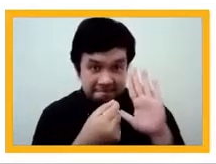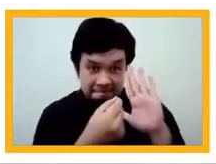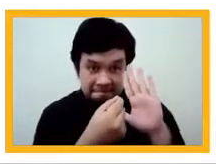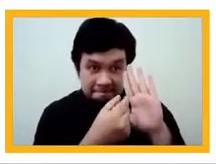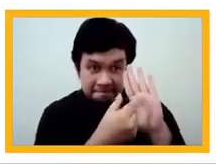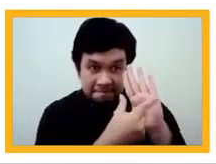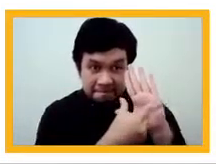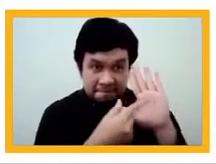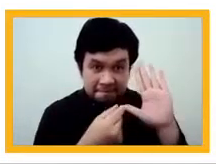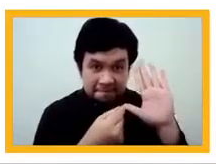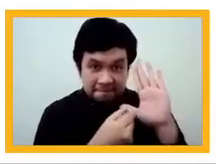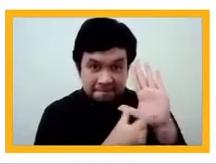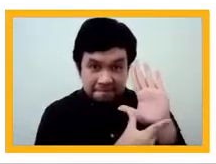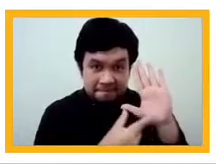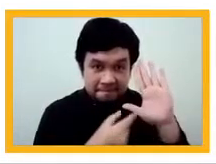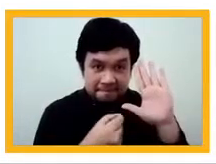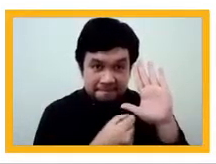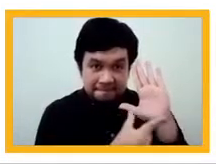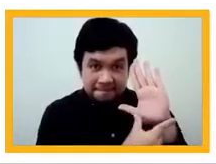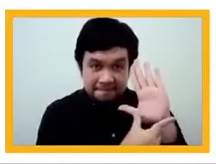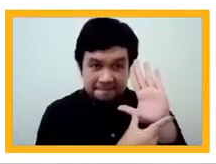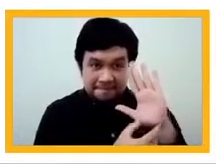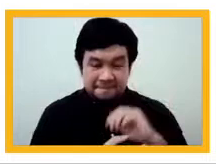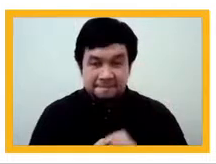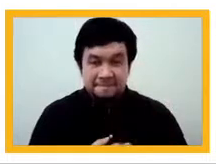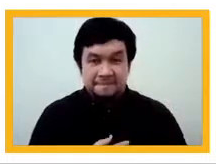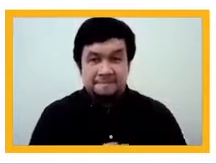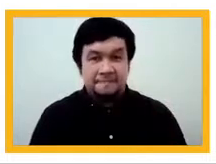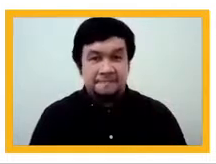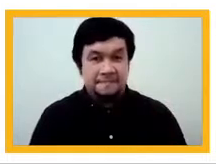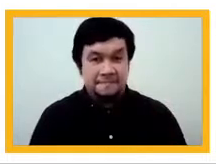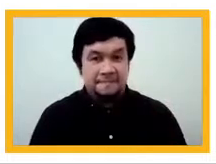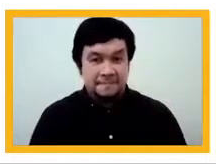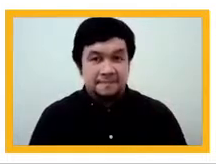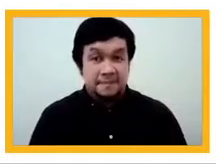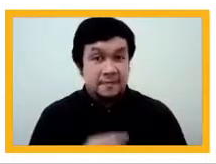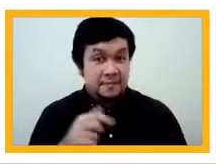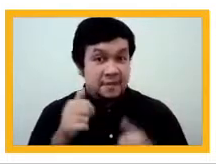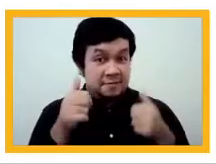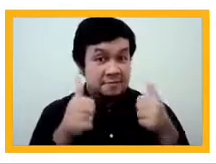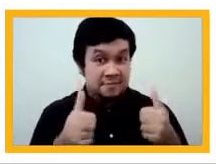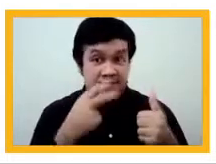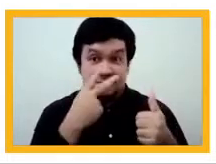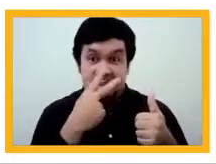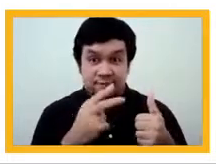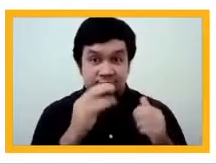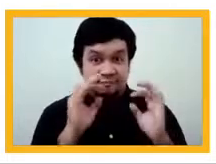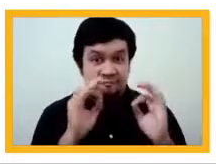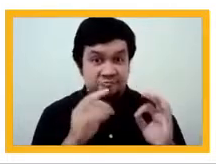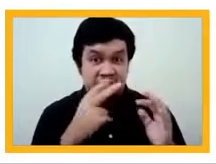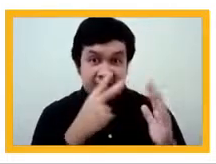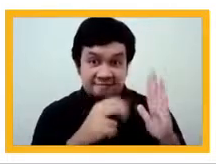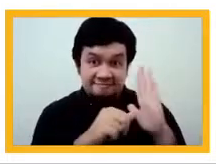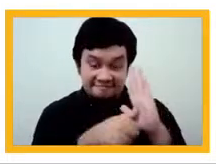It's coming in. Okay, that's very interesting. So yeah, I think that's a very good point, especially for us as a